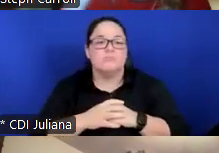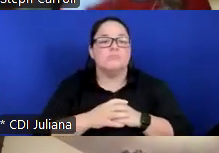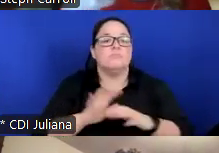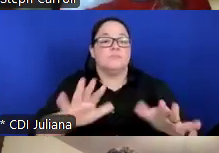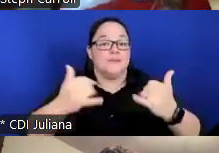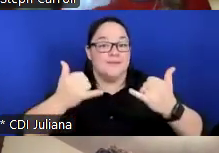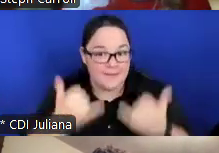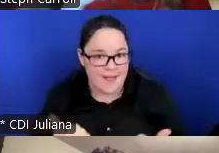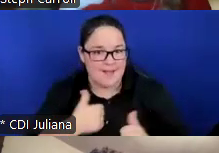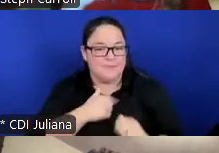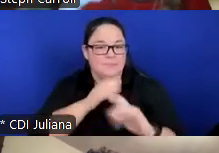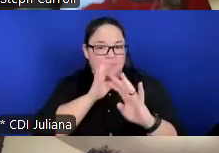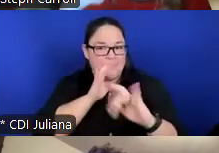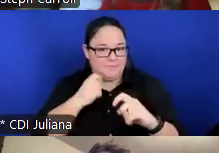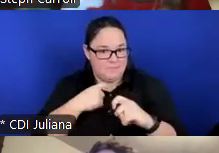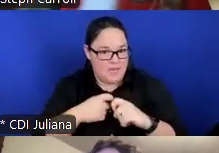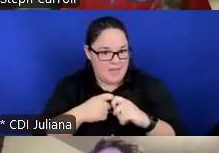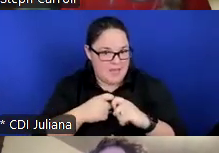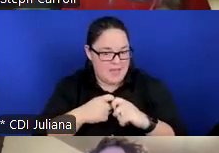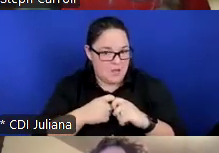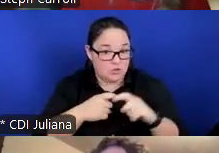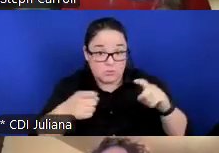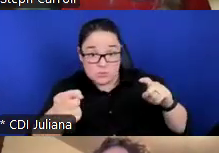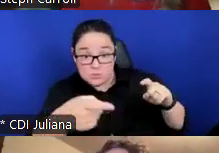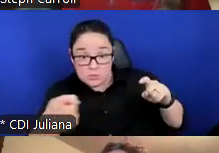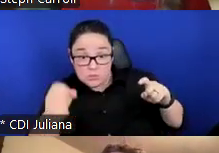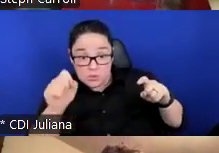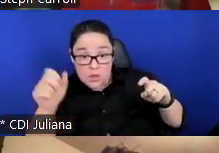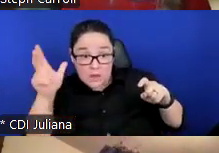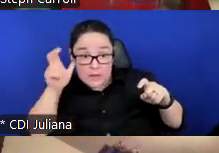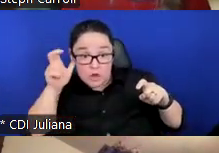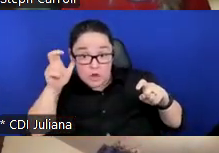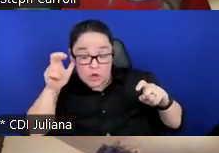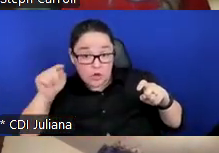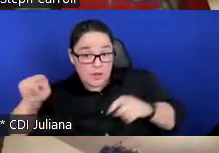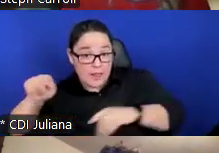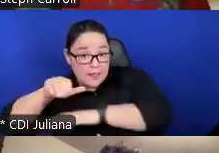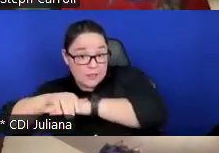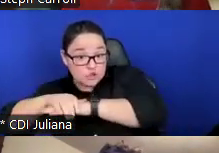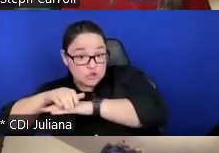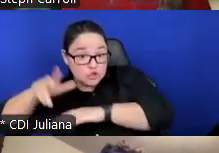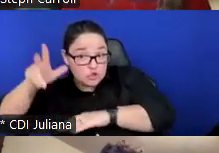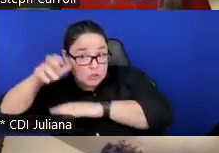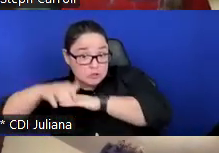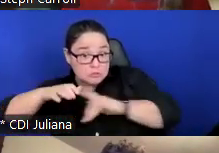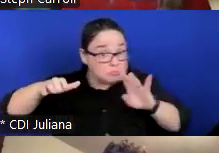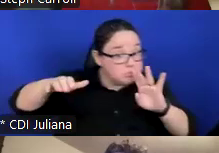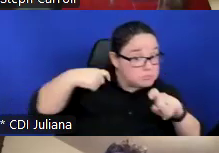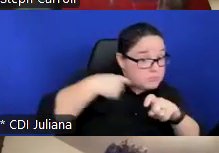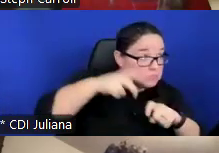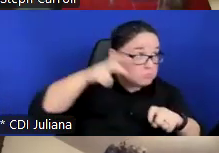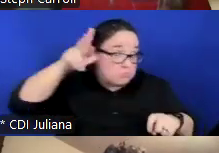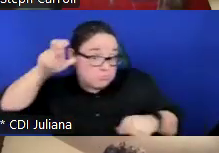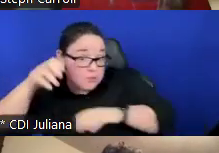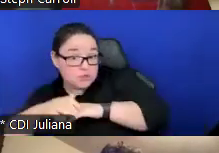pueden escuchar en el and I canal hope del that you inglés. can hear me Muchísimas on the gracias, English Steph. channel. Thank you, Usaremos Steph. la interpretación simultánea We para will el be